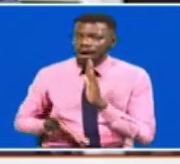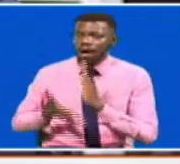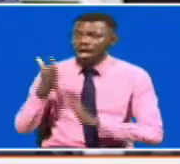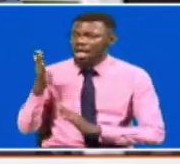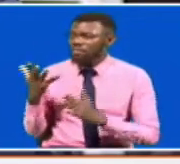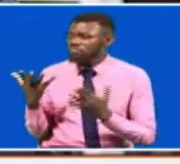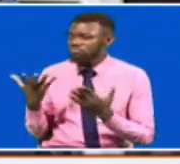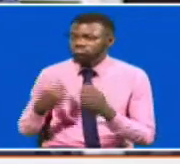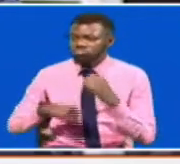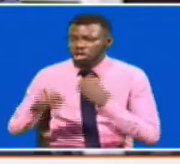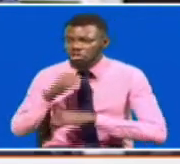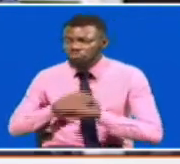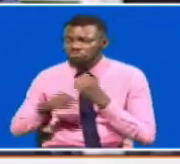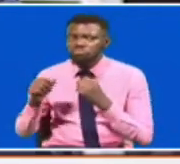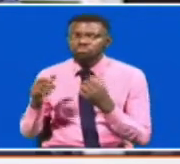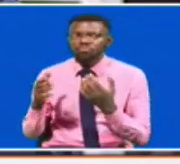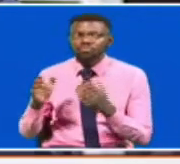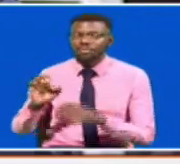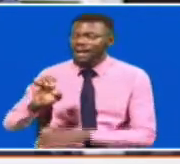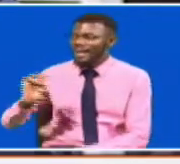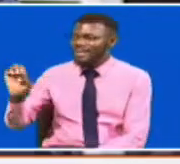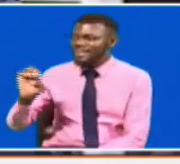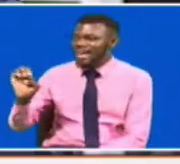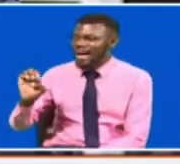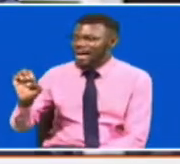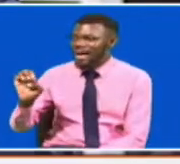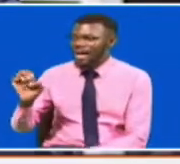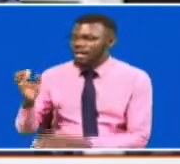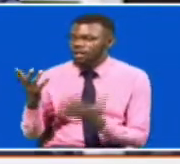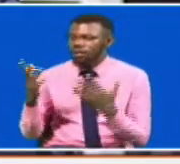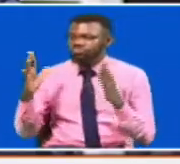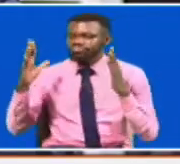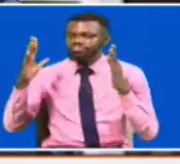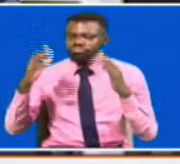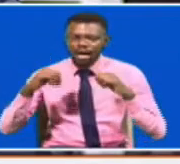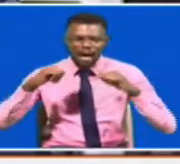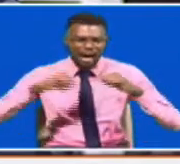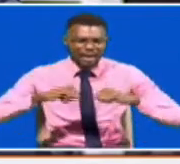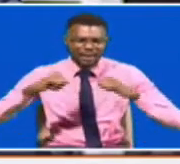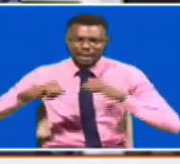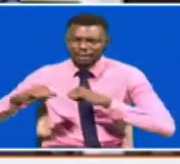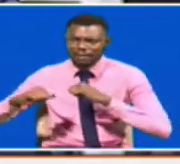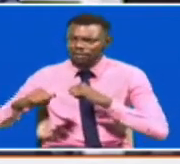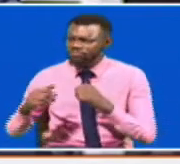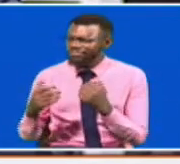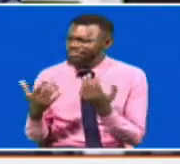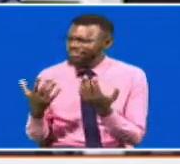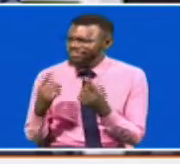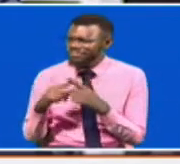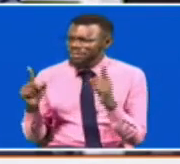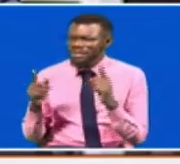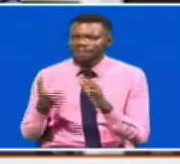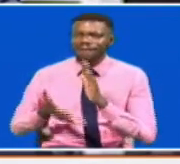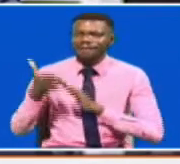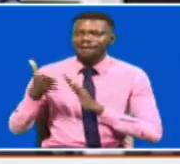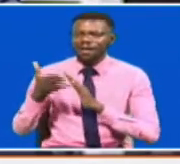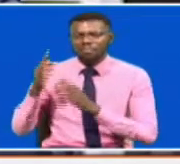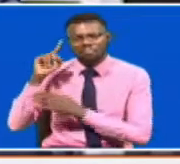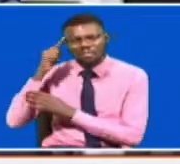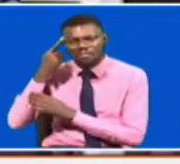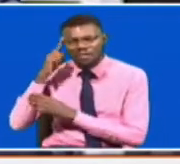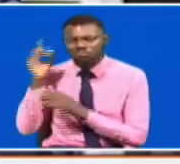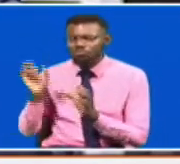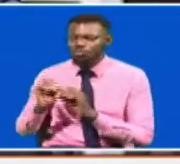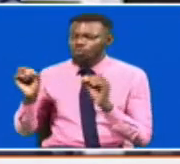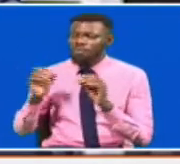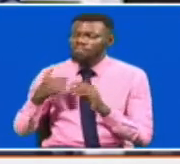Easter deal, yeah, it was a knee-jerk reaction. And I can tell you, Ken, mm-hmm.